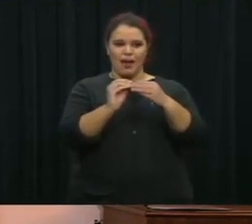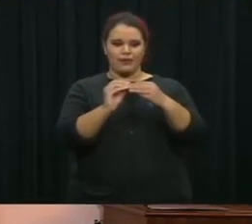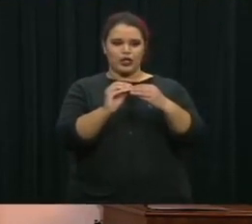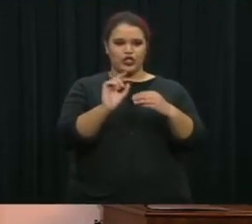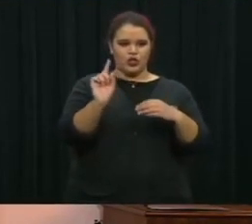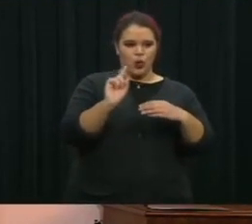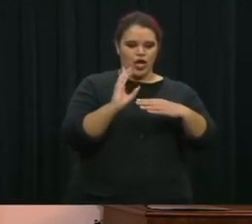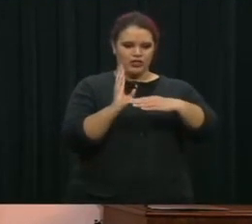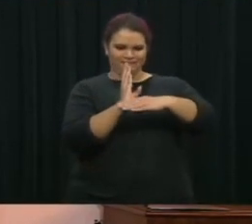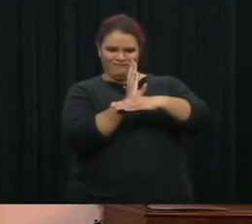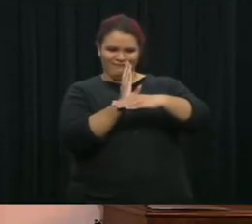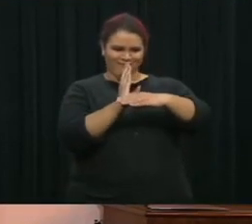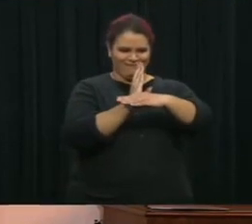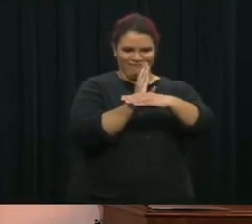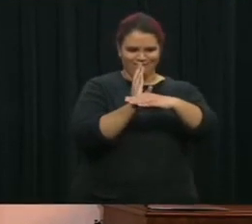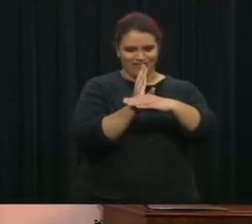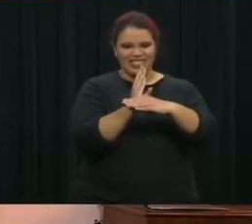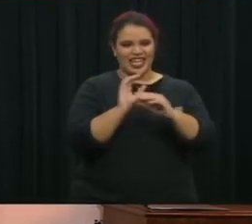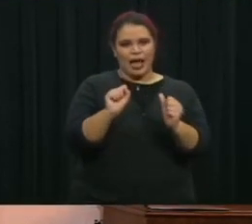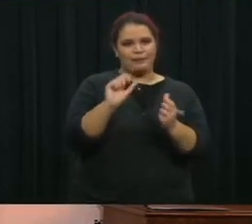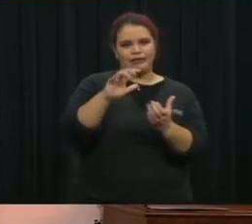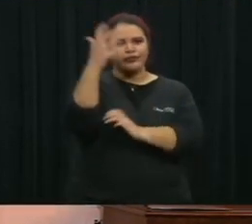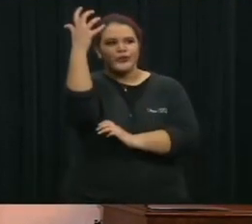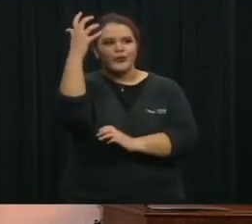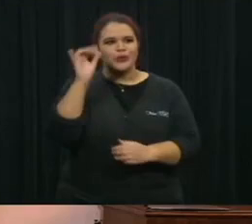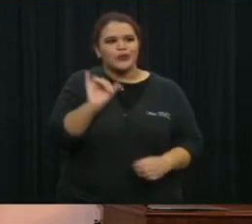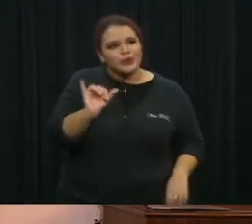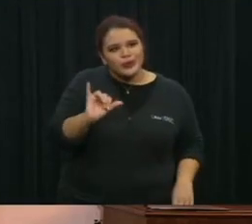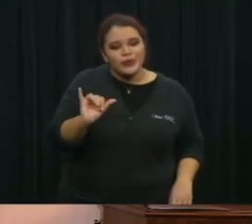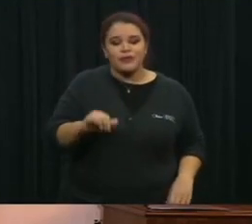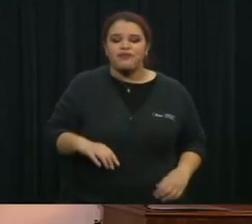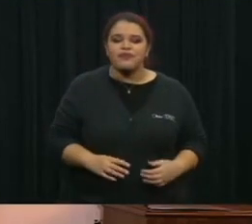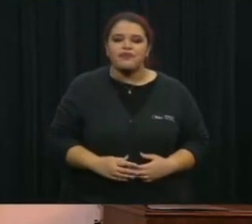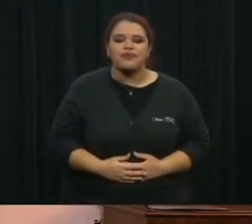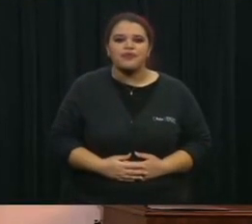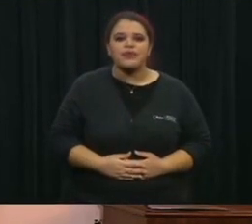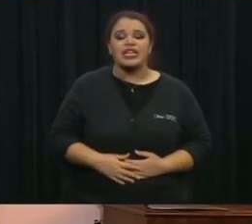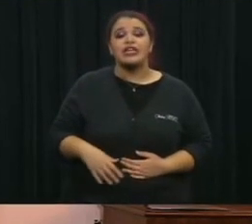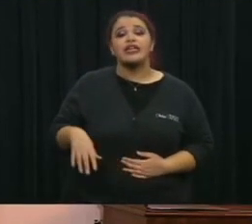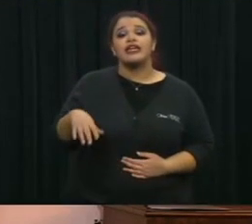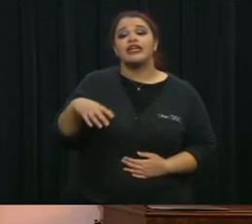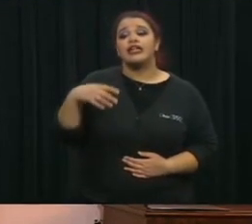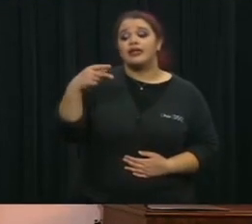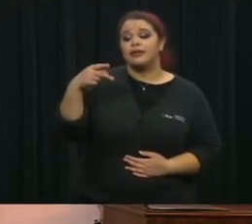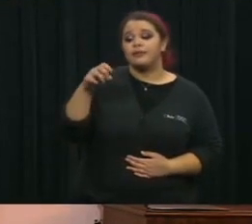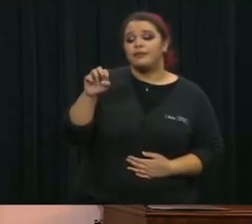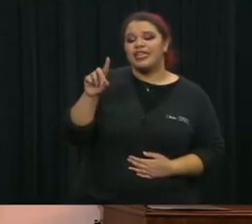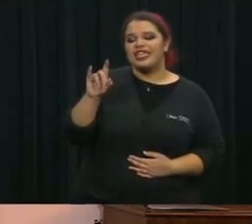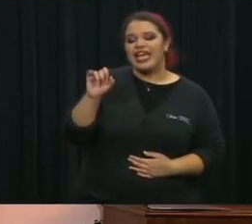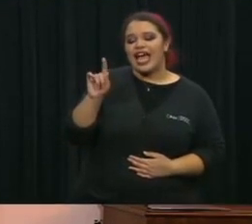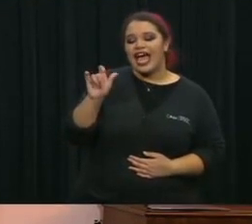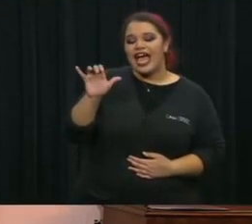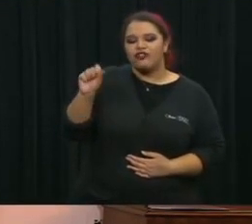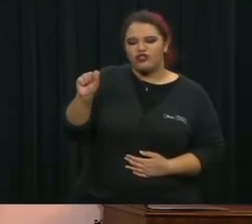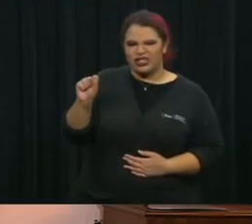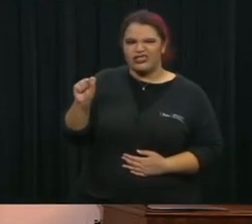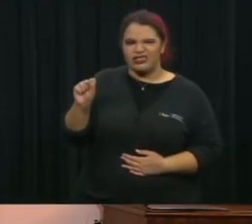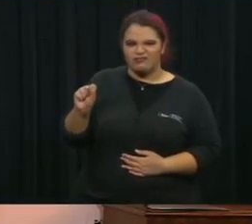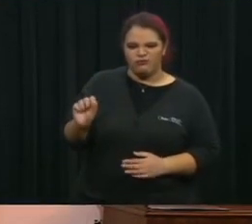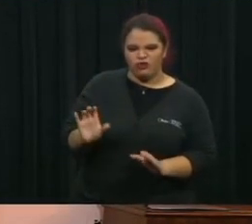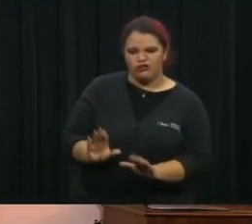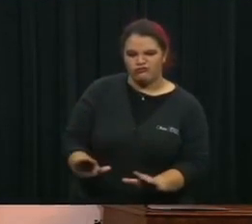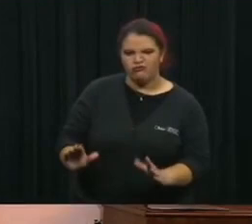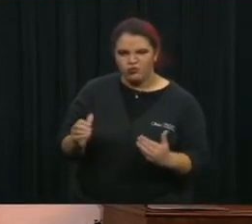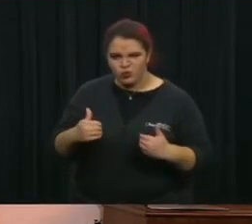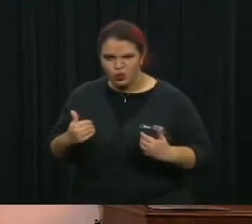are seeing in this country, and there is some good data that was out in pediatrics and elsewhere about young people